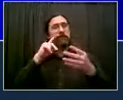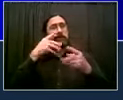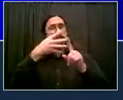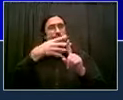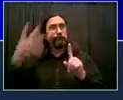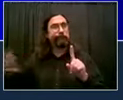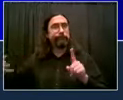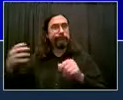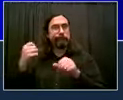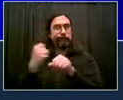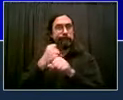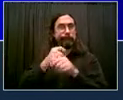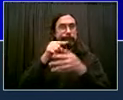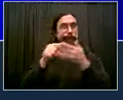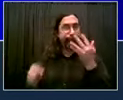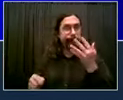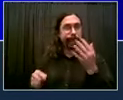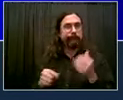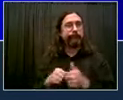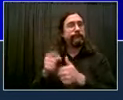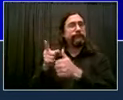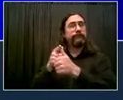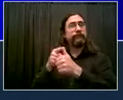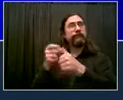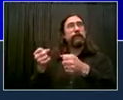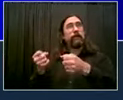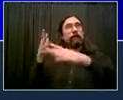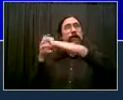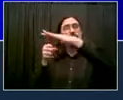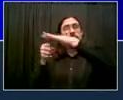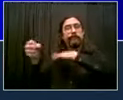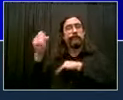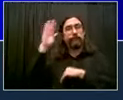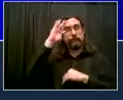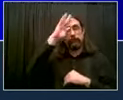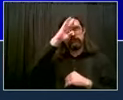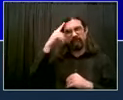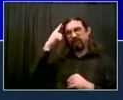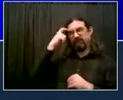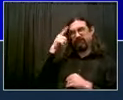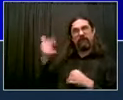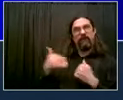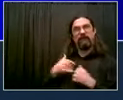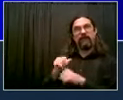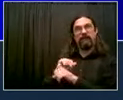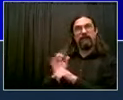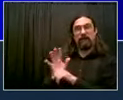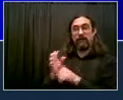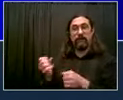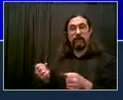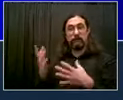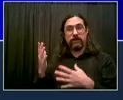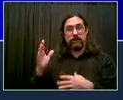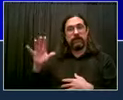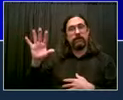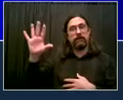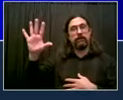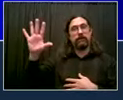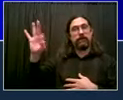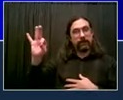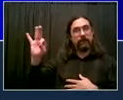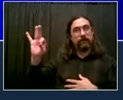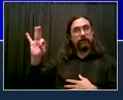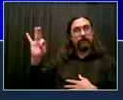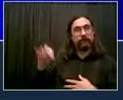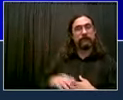of people admitted to New York City hospitals for suspected COVID-19. Today's report, 59 patients. This is unbelievable. This number is so